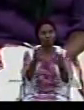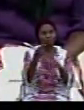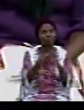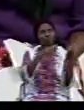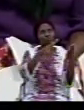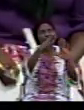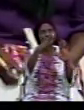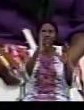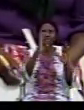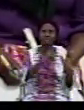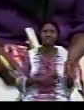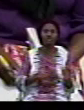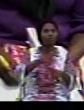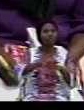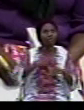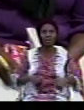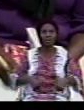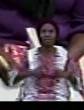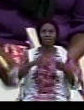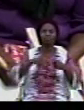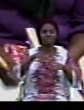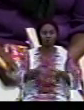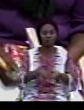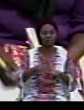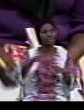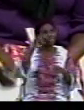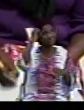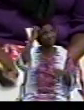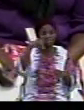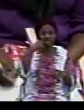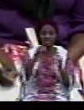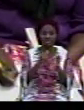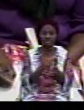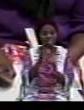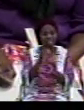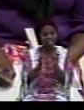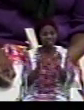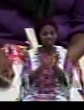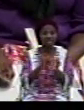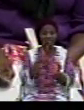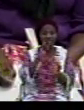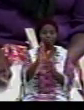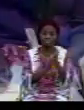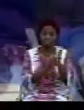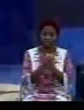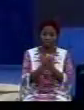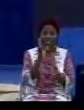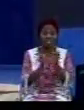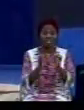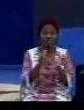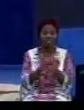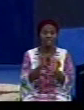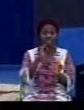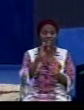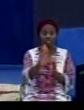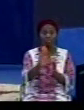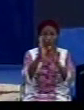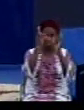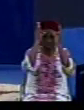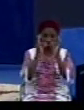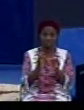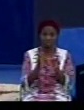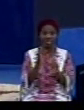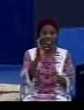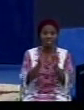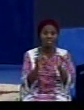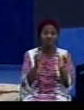my life tonight. It says, if that's your desire, if that is your decision, and if